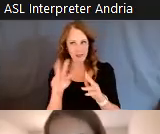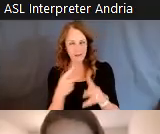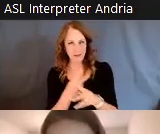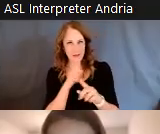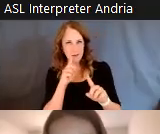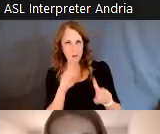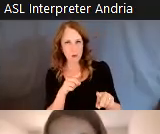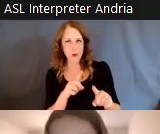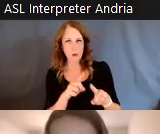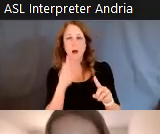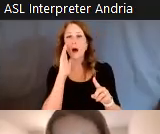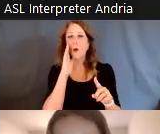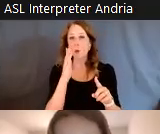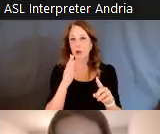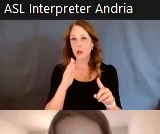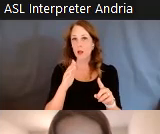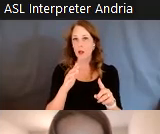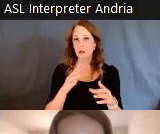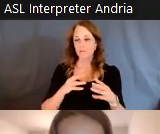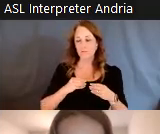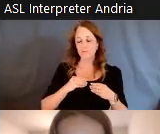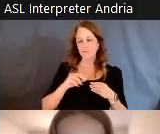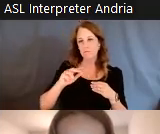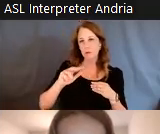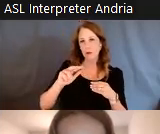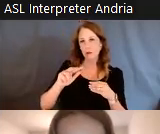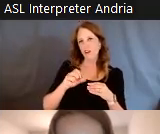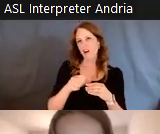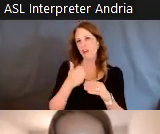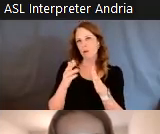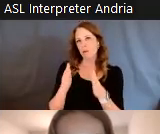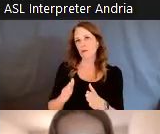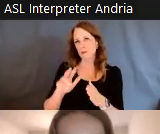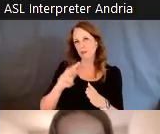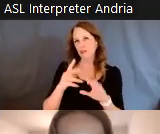will receive third-party reports of sexual violence.